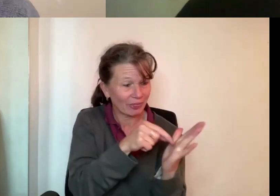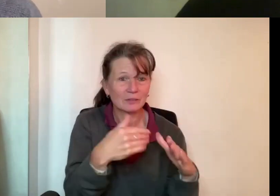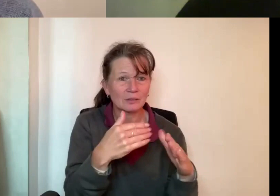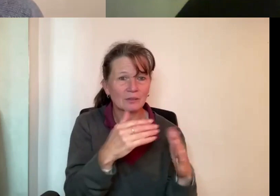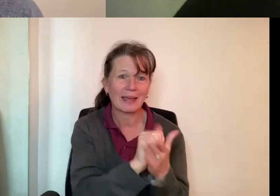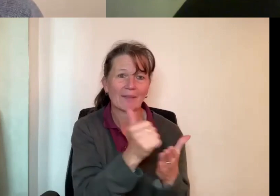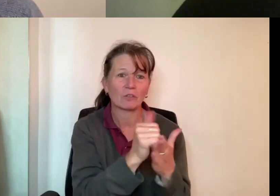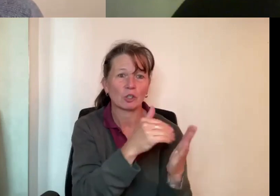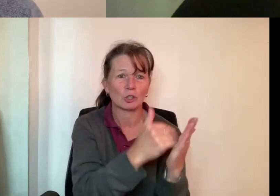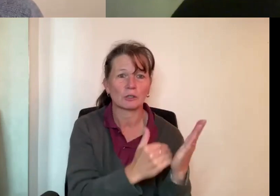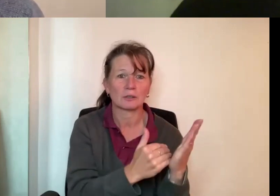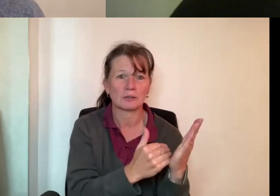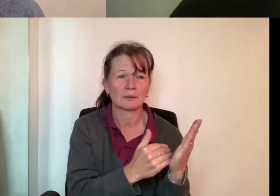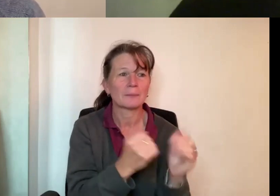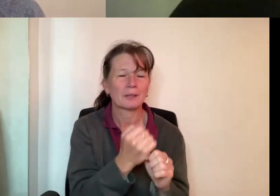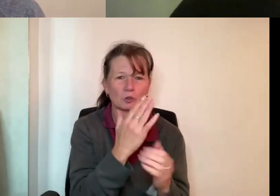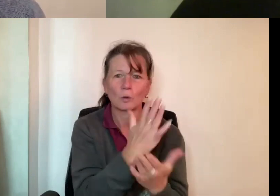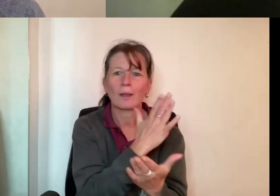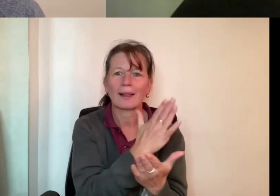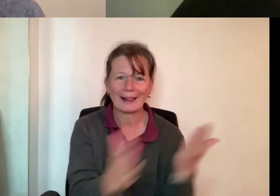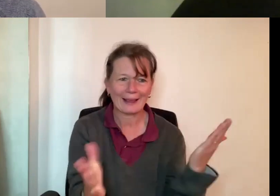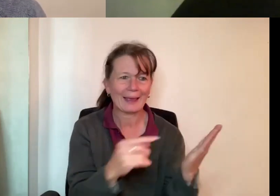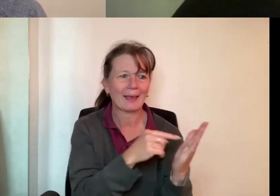that we do